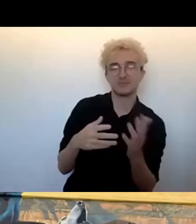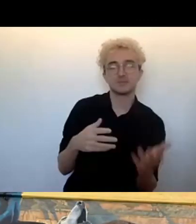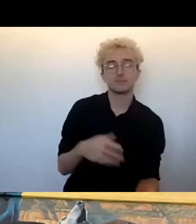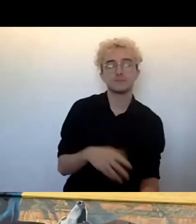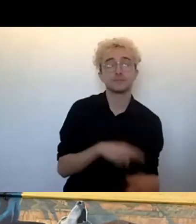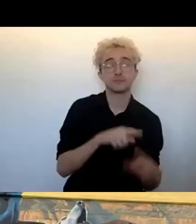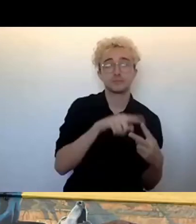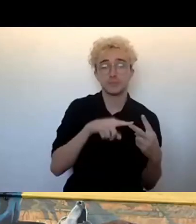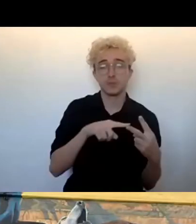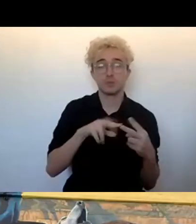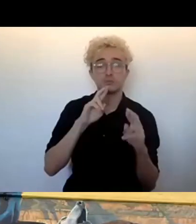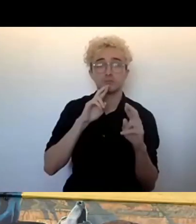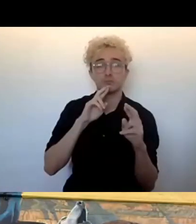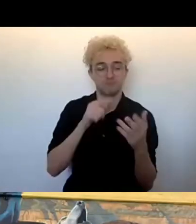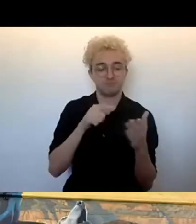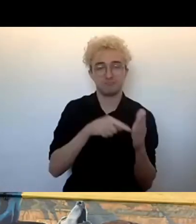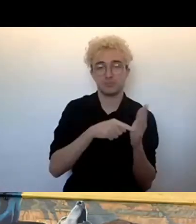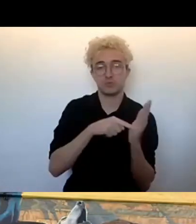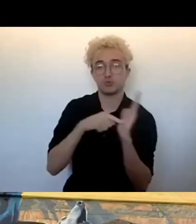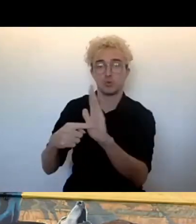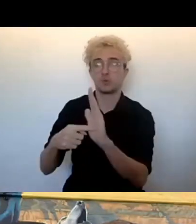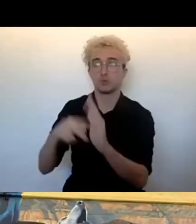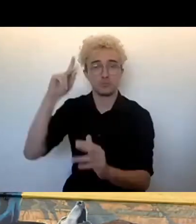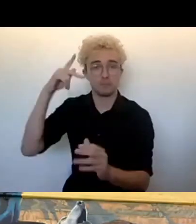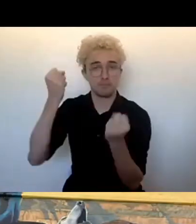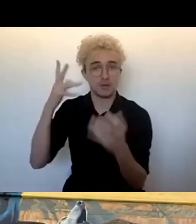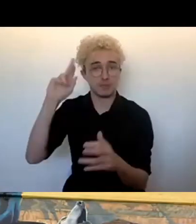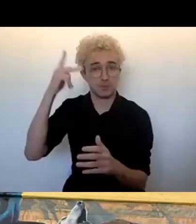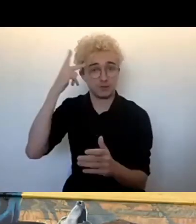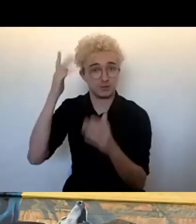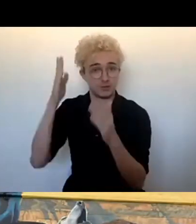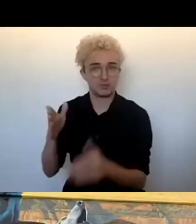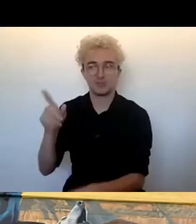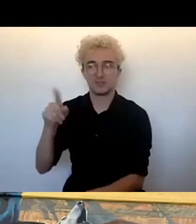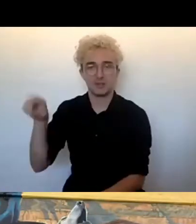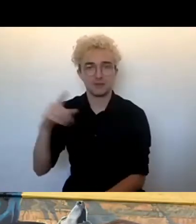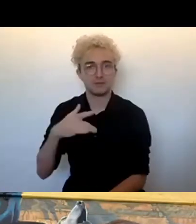to politicians who have expressed